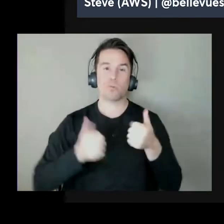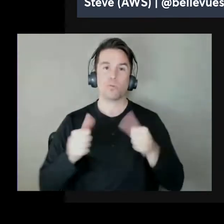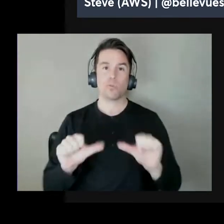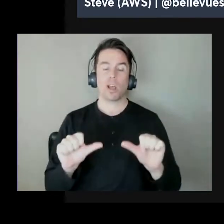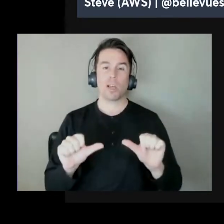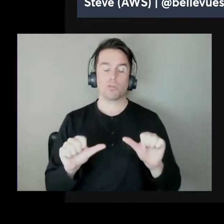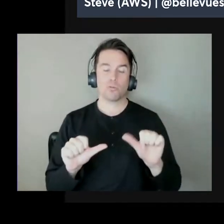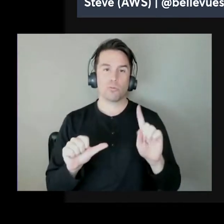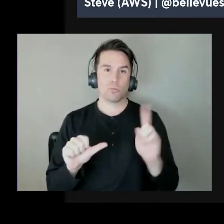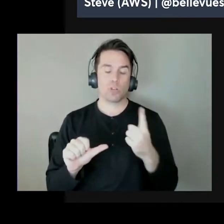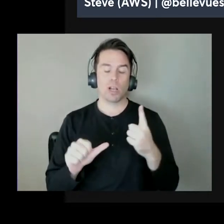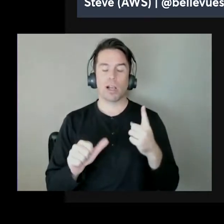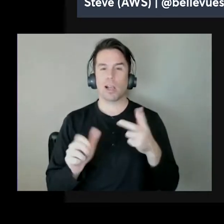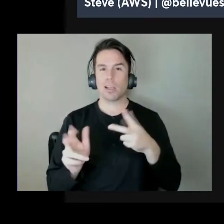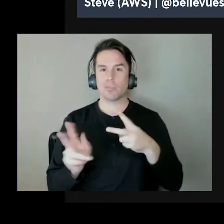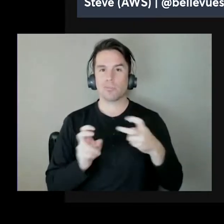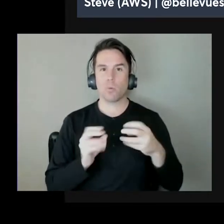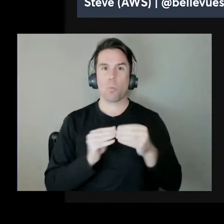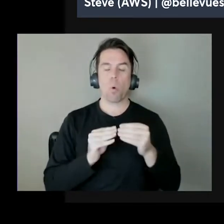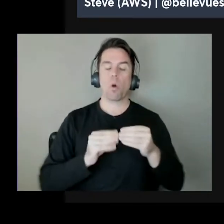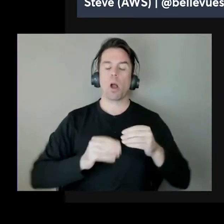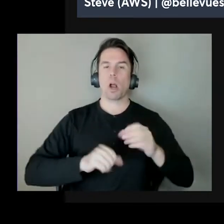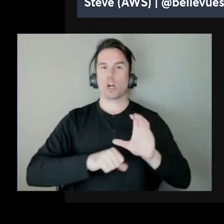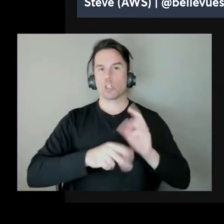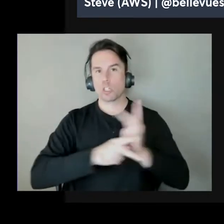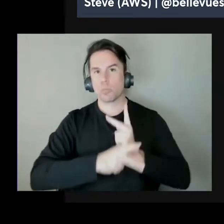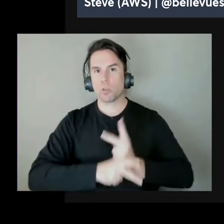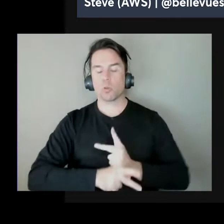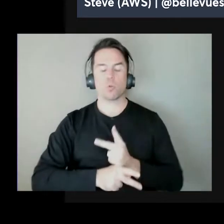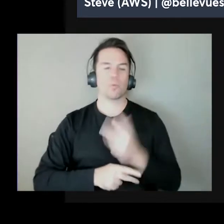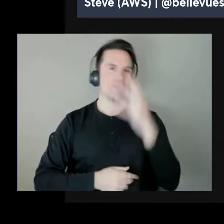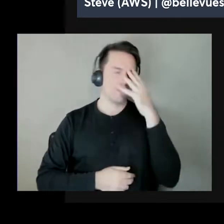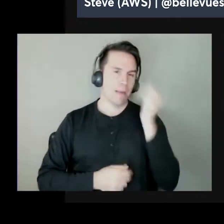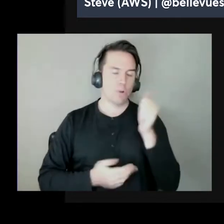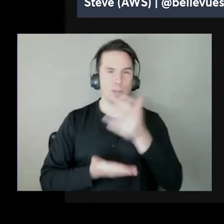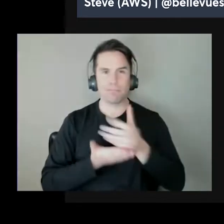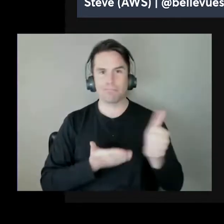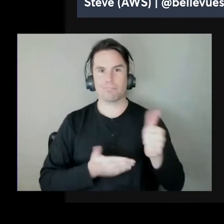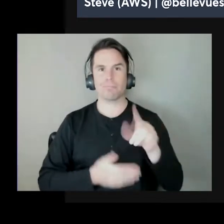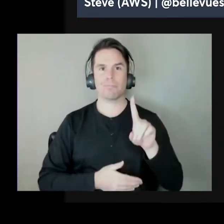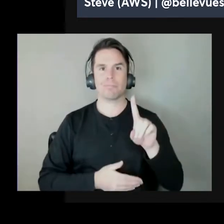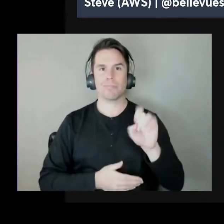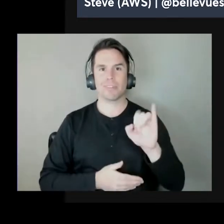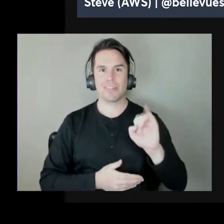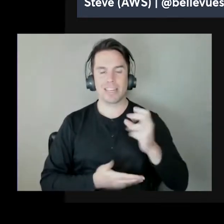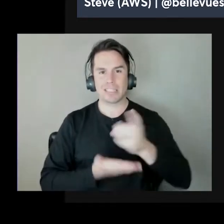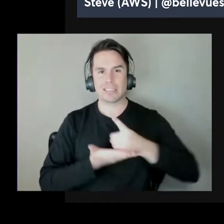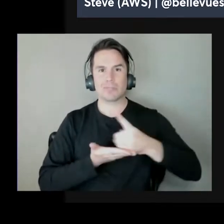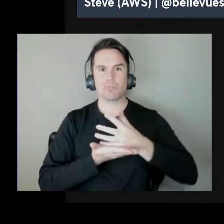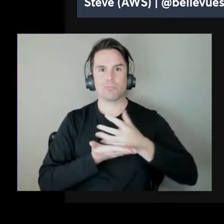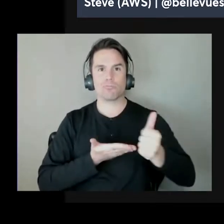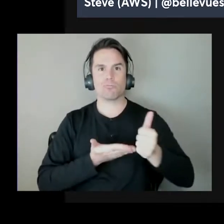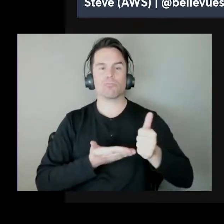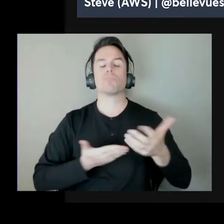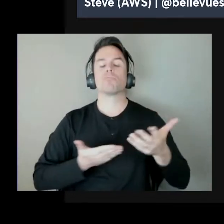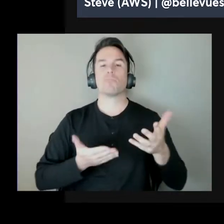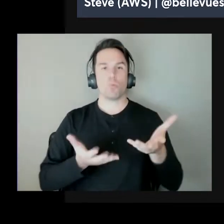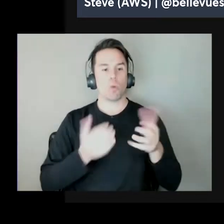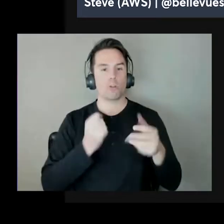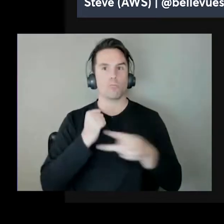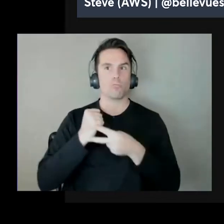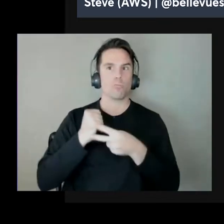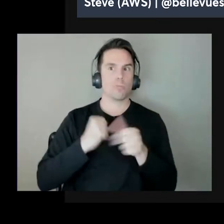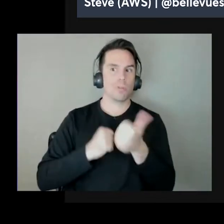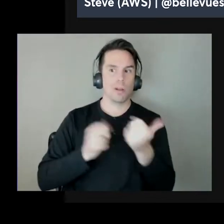get more compute, so say you're running out of Mhm. memory, running out of disk, you want to store it somewhere that's maybe a little bit more reliable than your